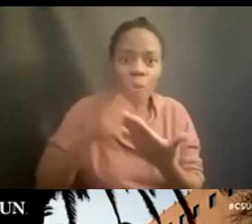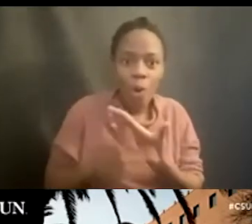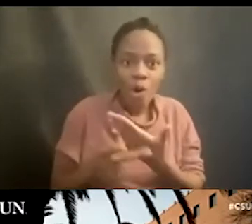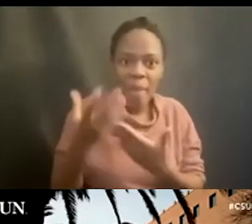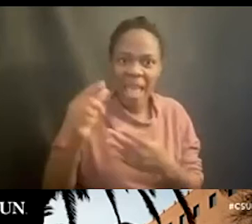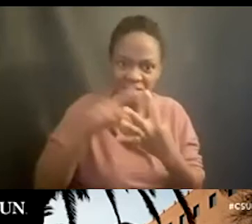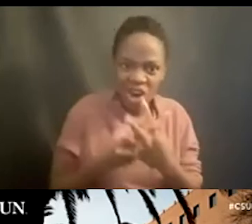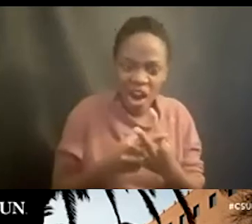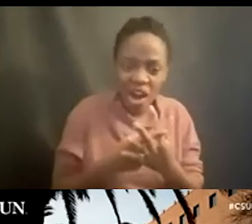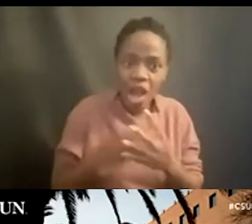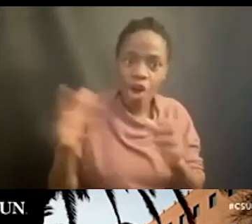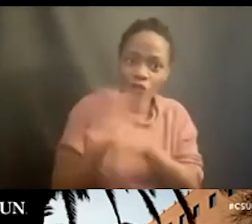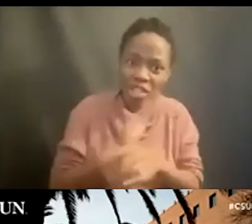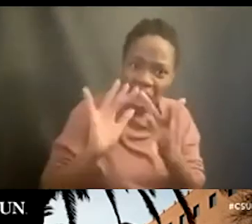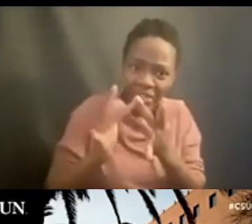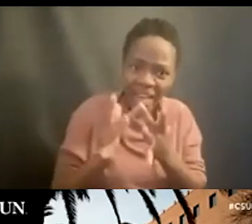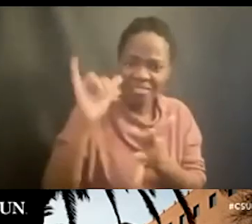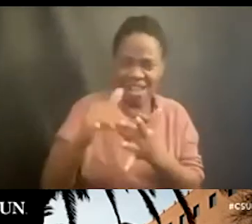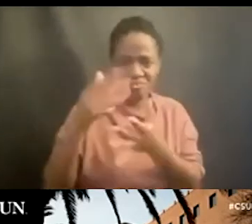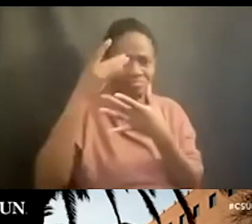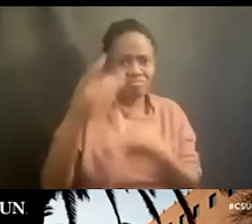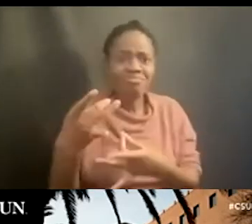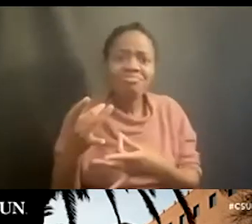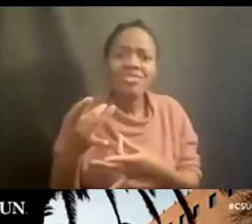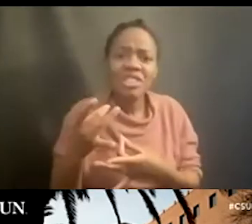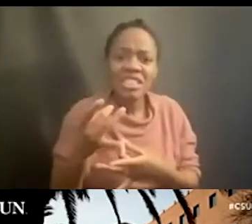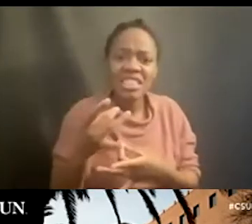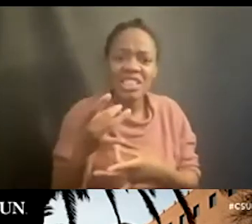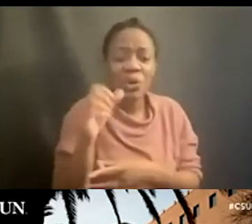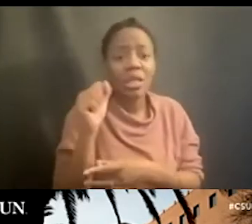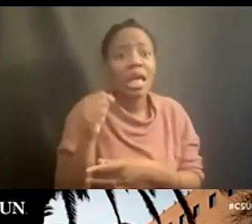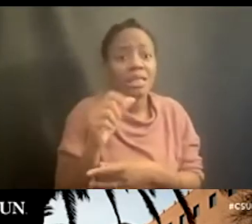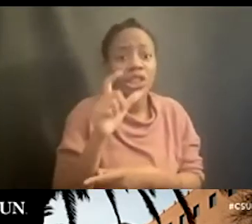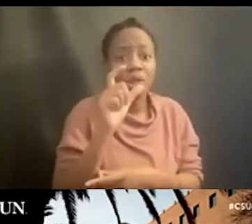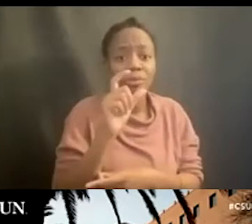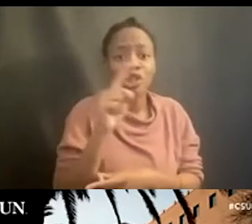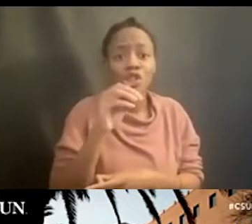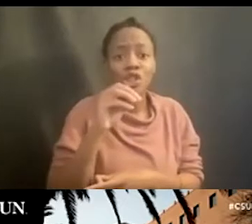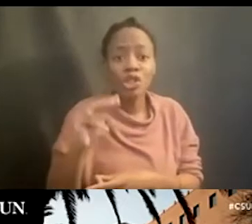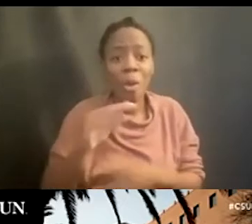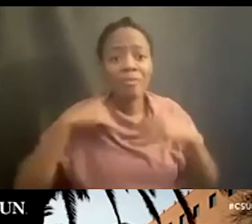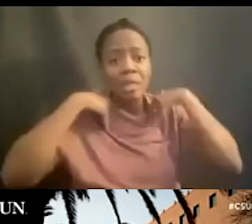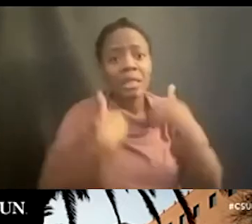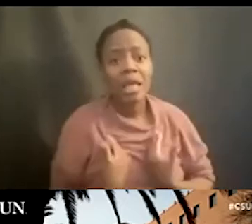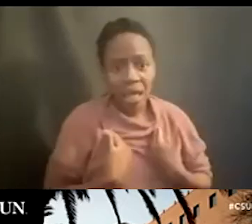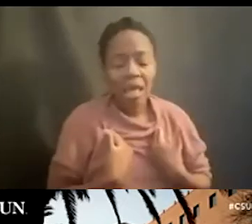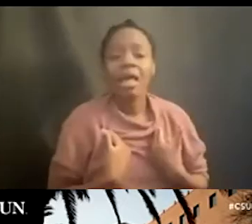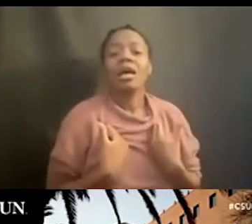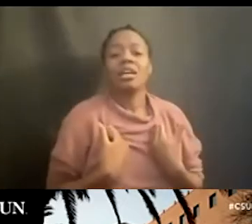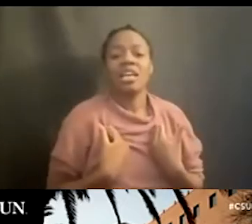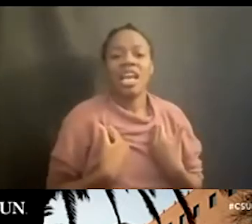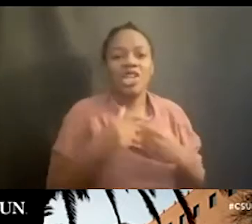online has been really interesting, because yes, Zoom fatigue, and also not being able to get